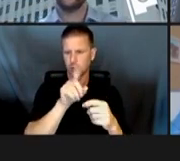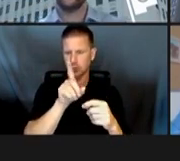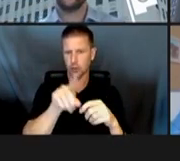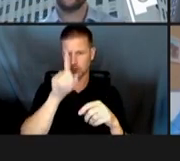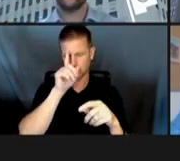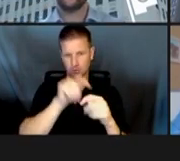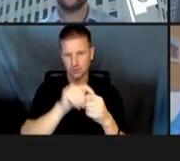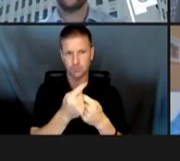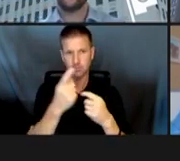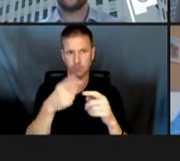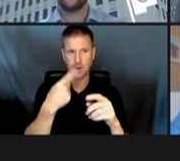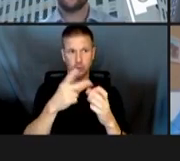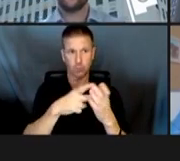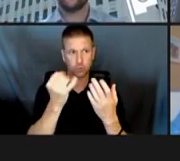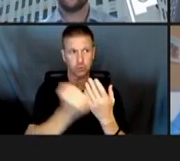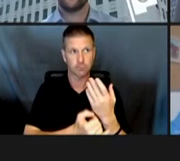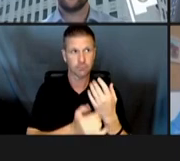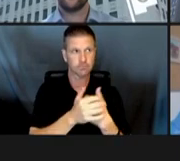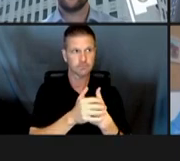the project?